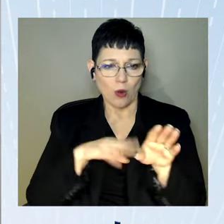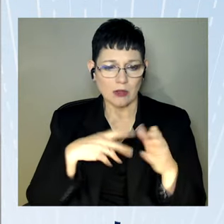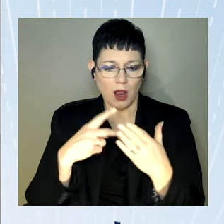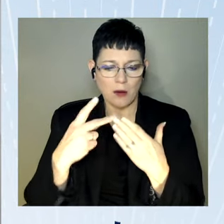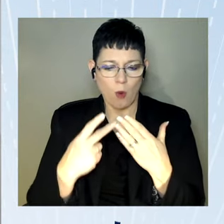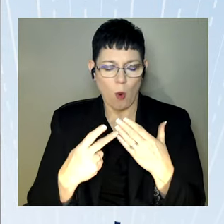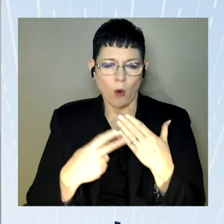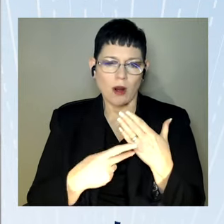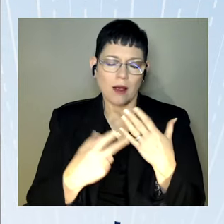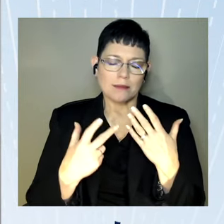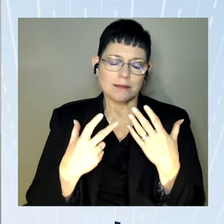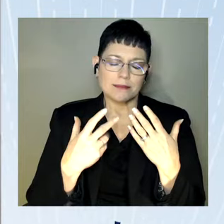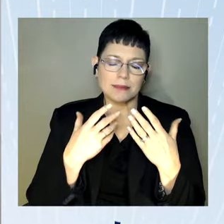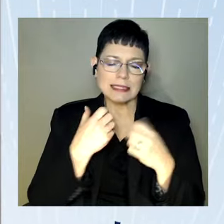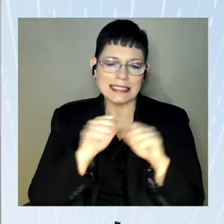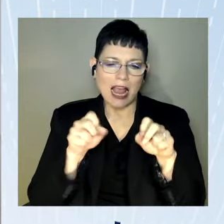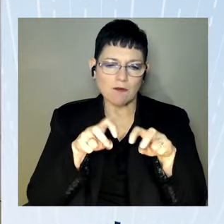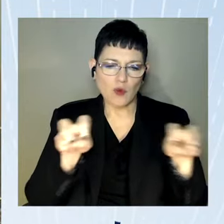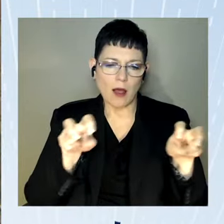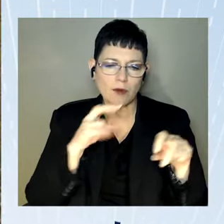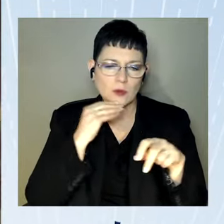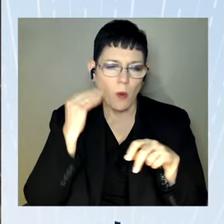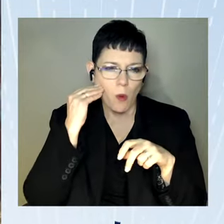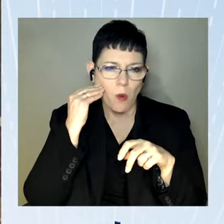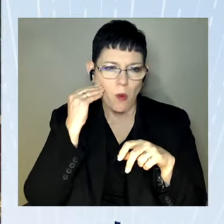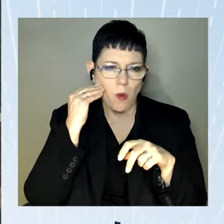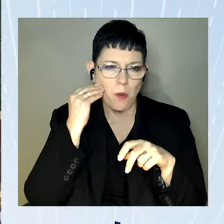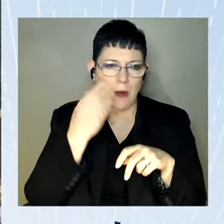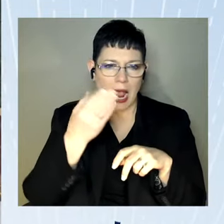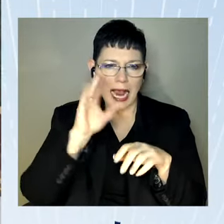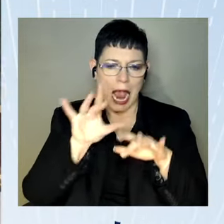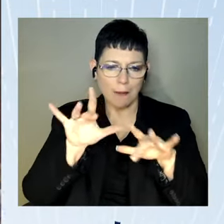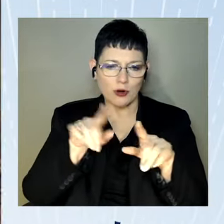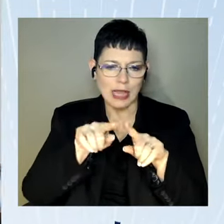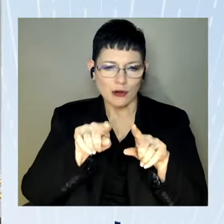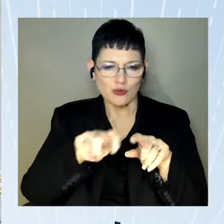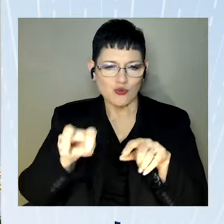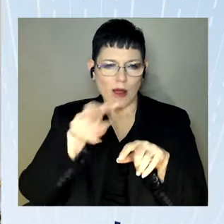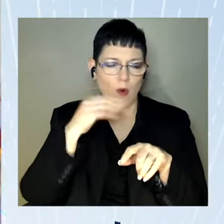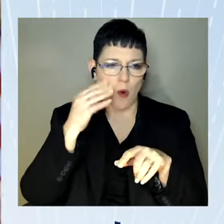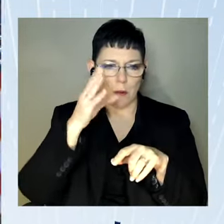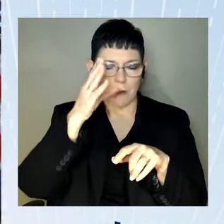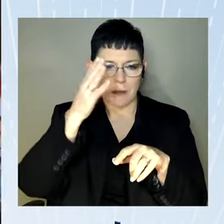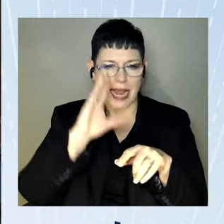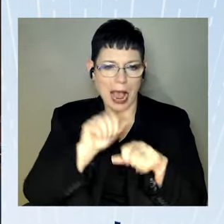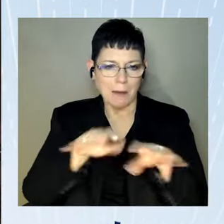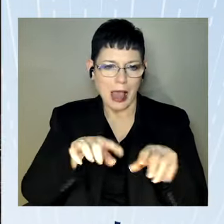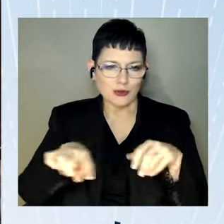one of you safe travels and God's mercies as you go home. God bless you.